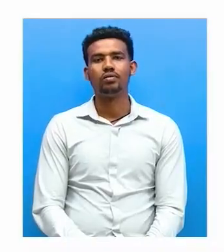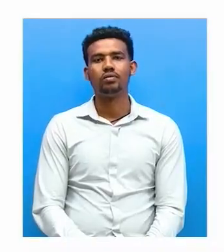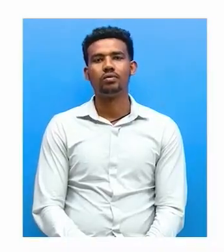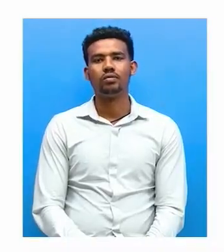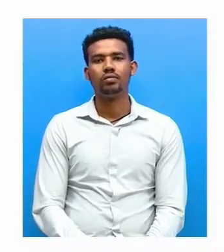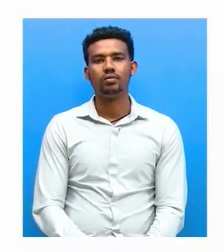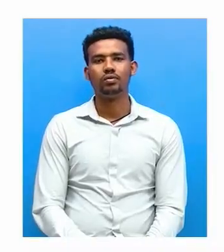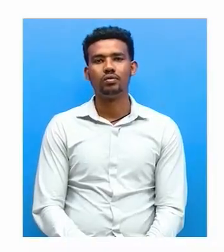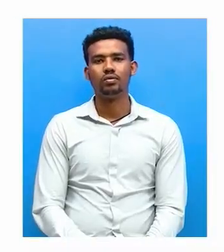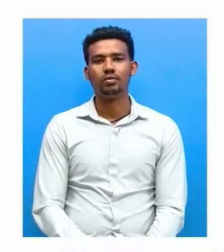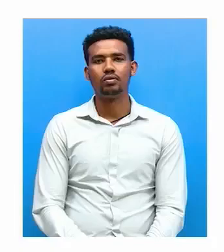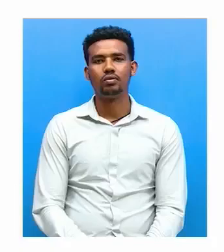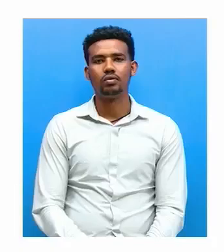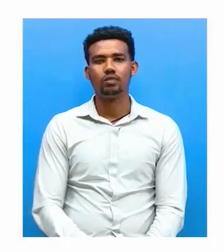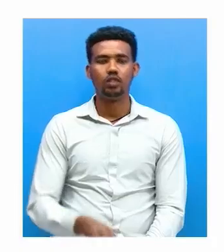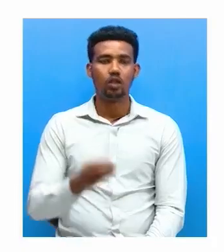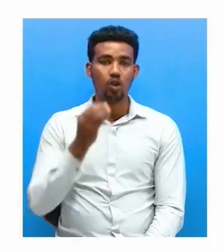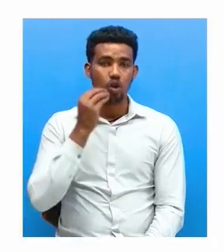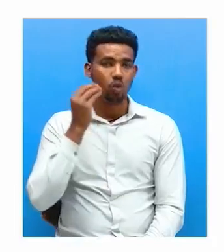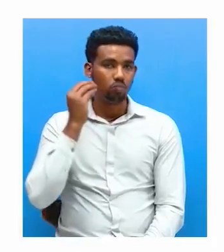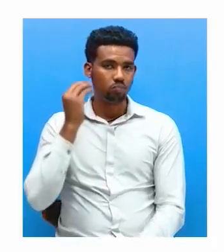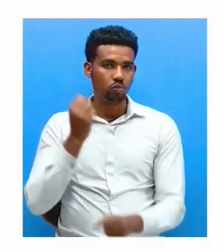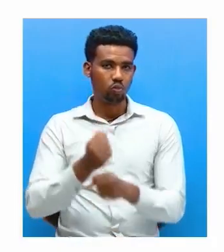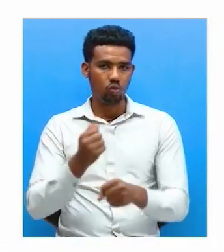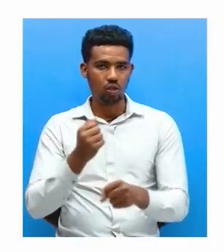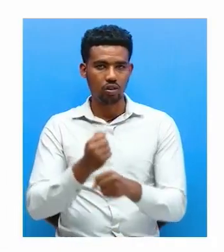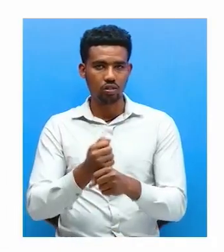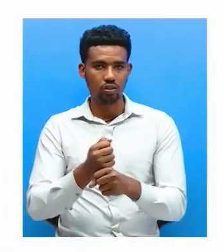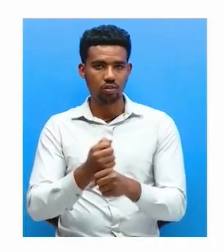Home, work,